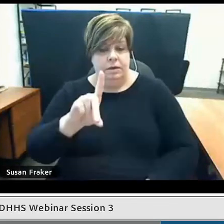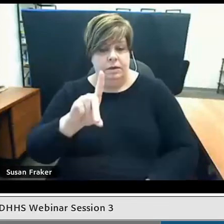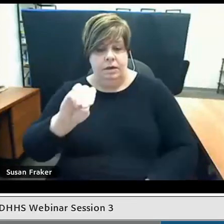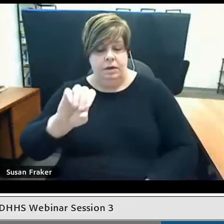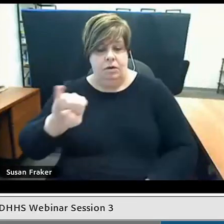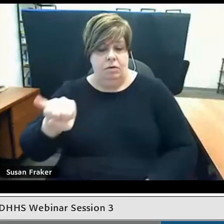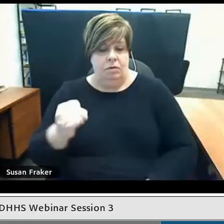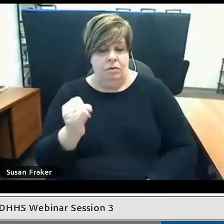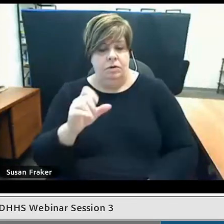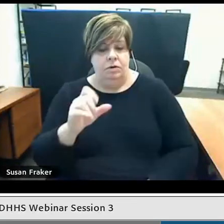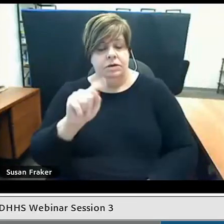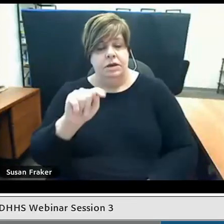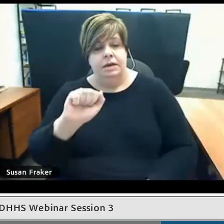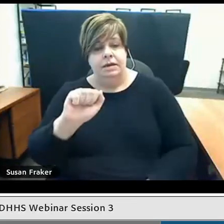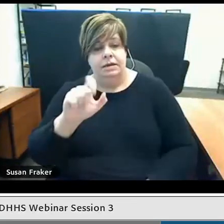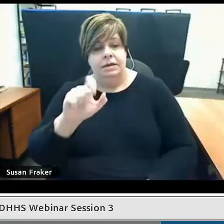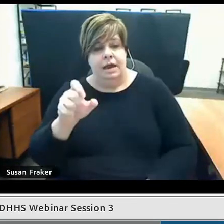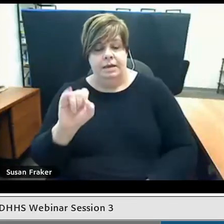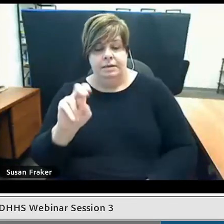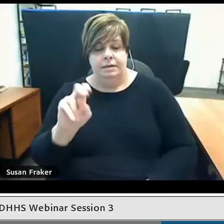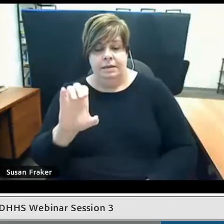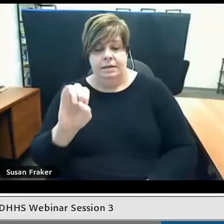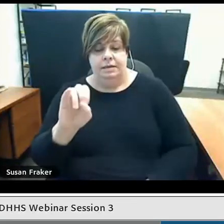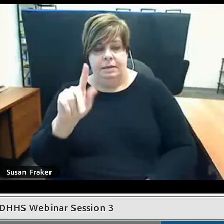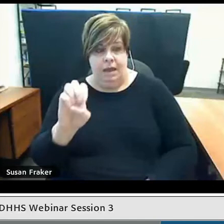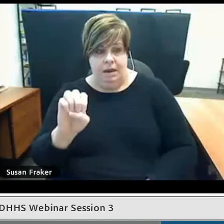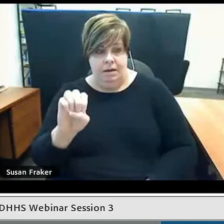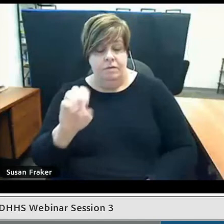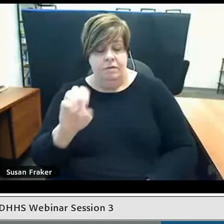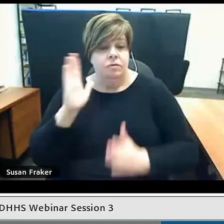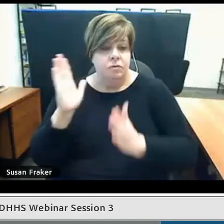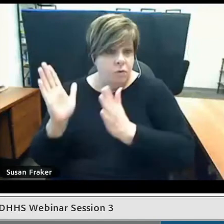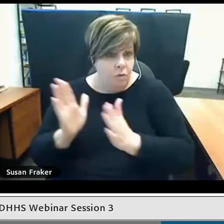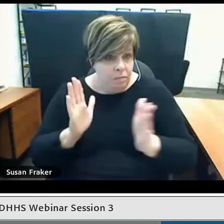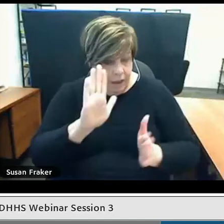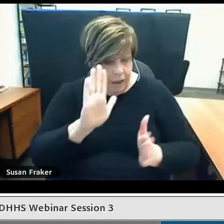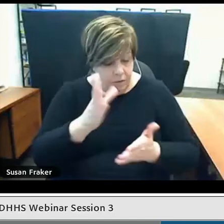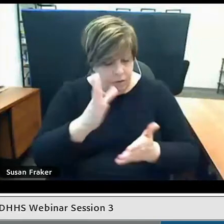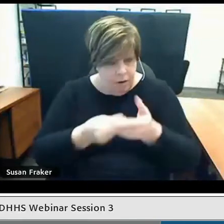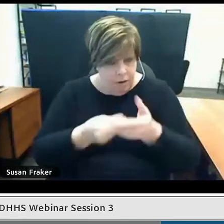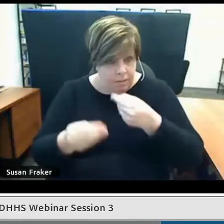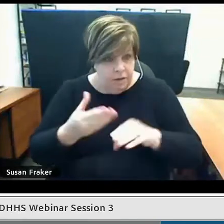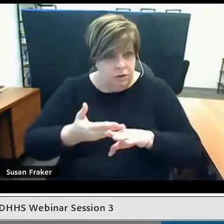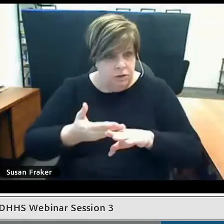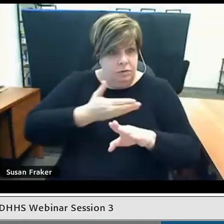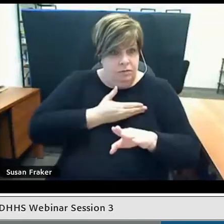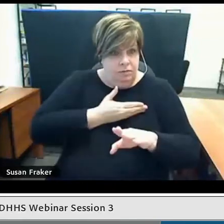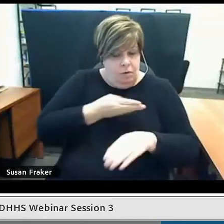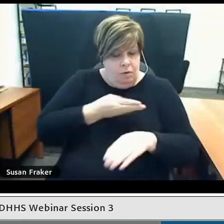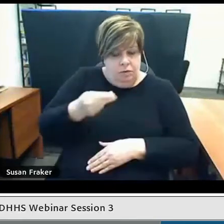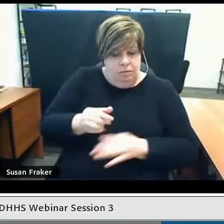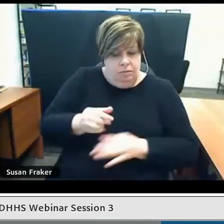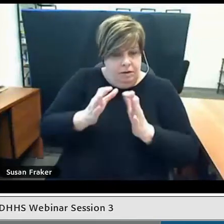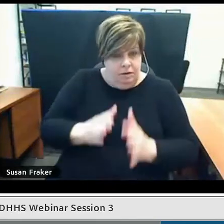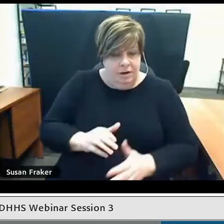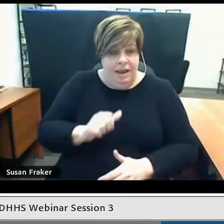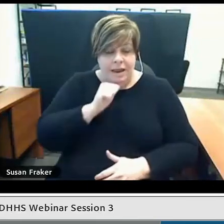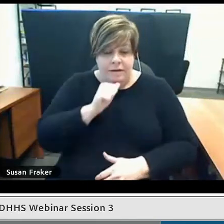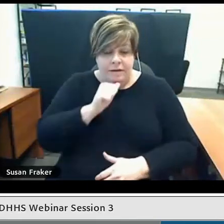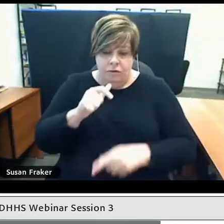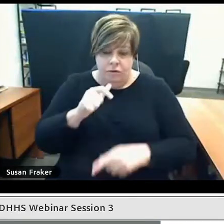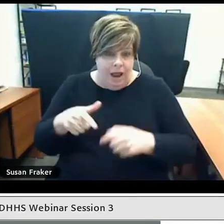incentives for businesses. So please do plan a line item in your budget Whether or not that cost is reimbursed, you